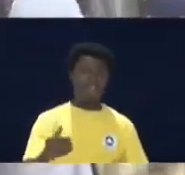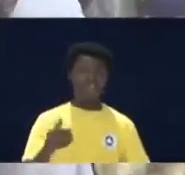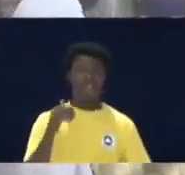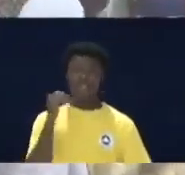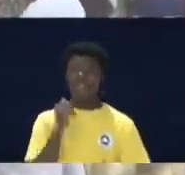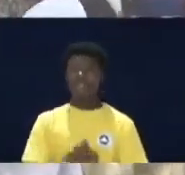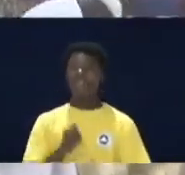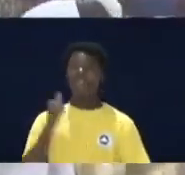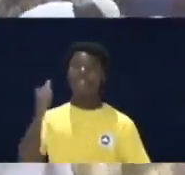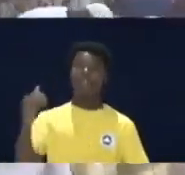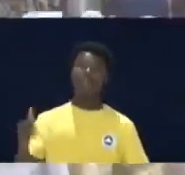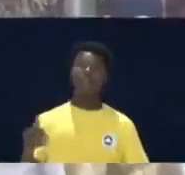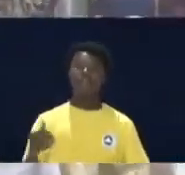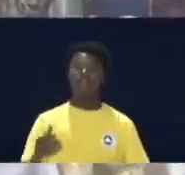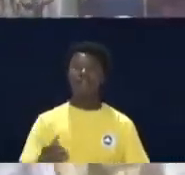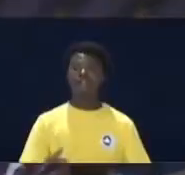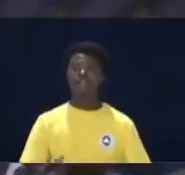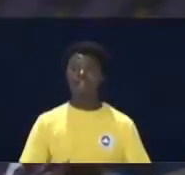Amen.